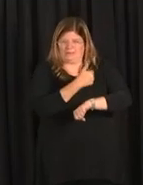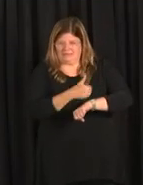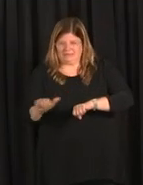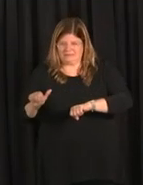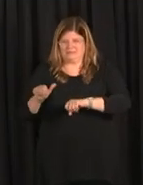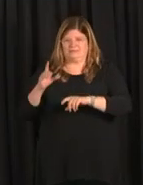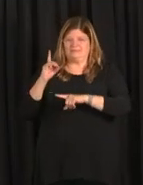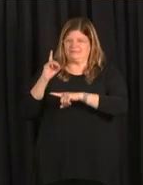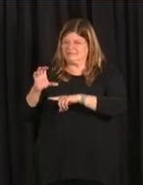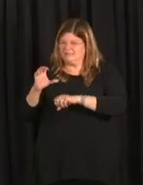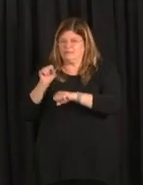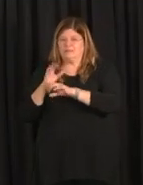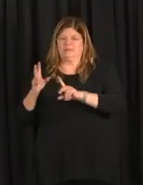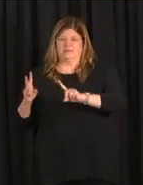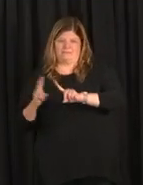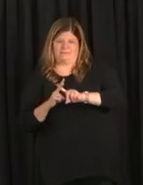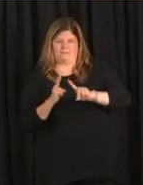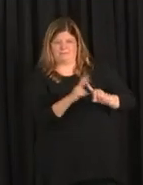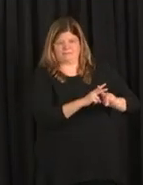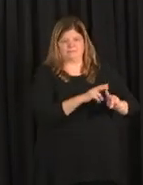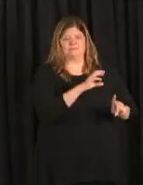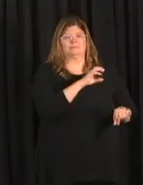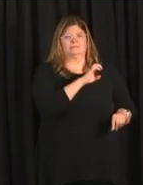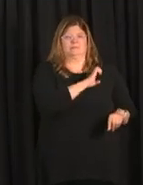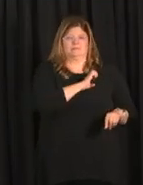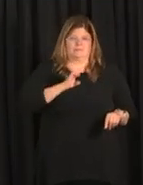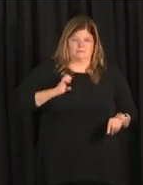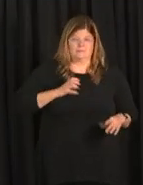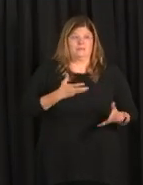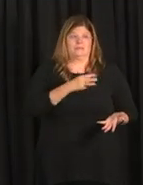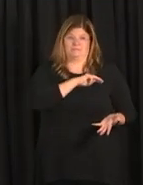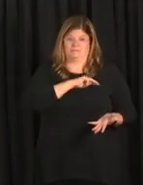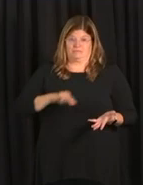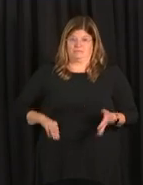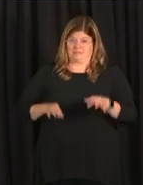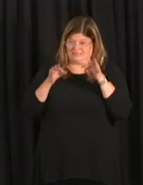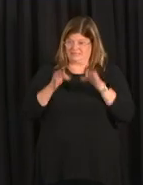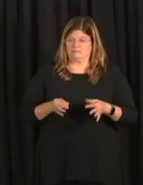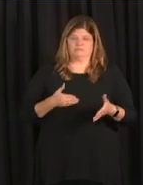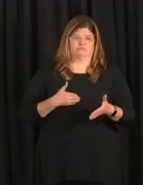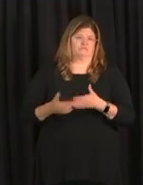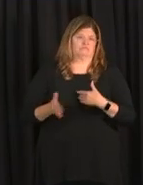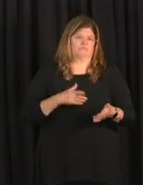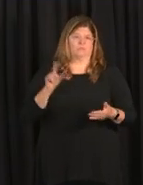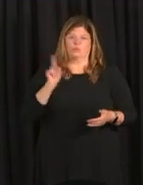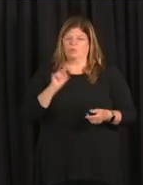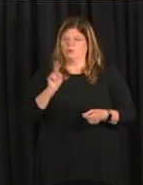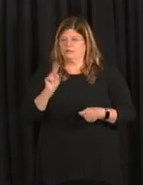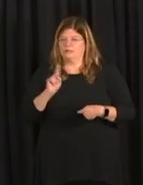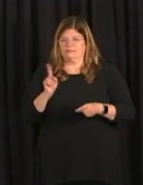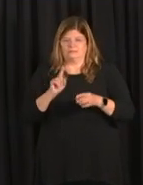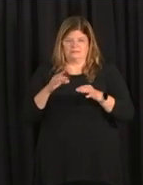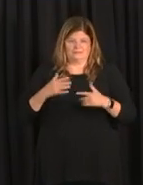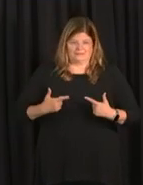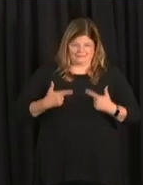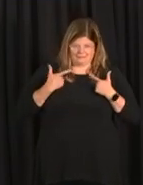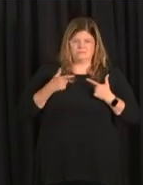deployed by the executive as election workers, regardless of their residency or voter registration